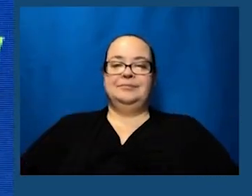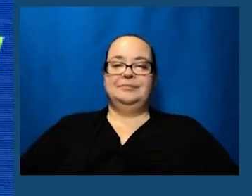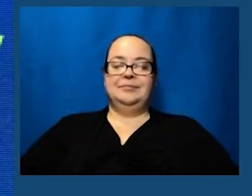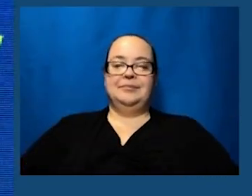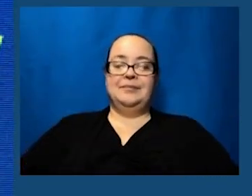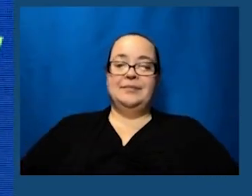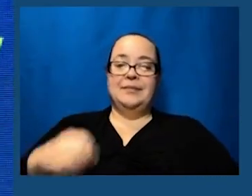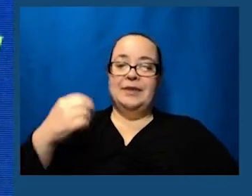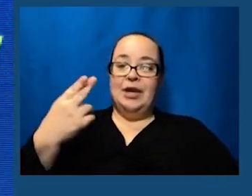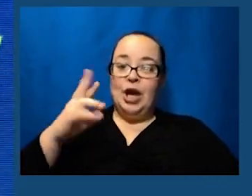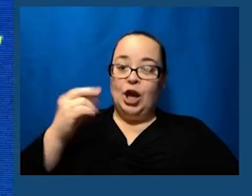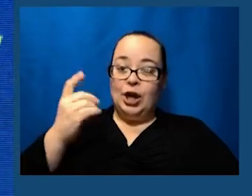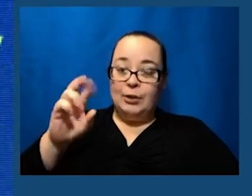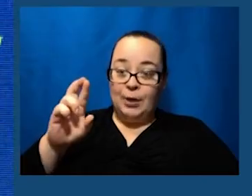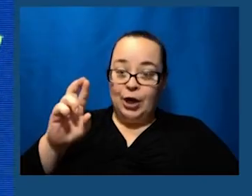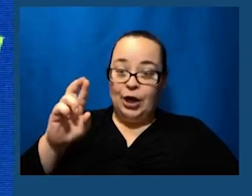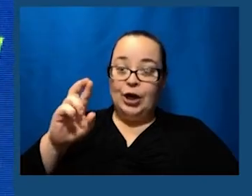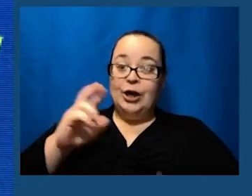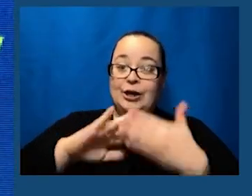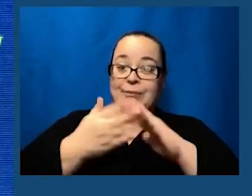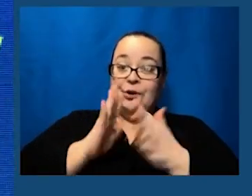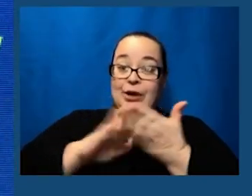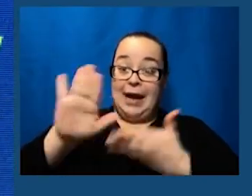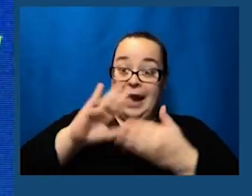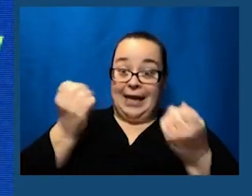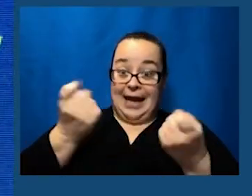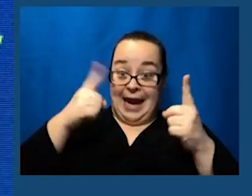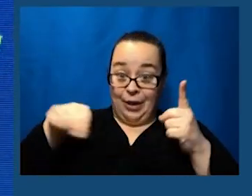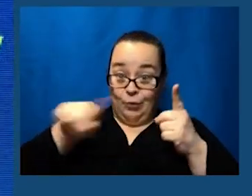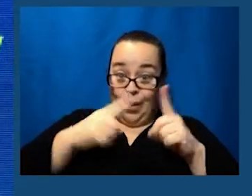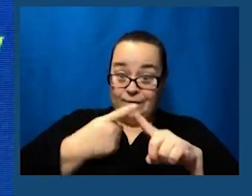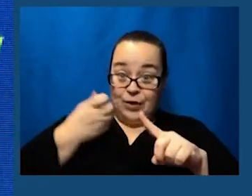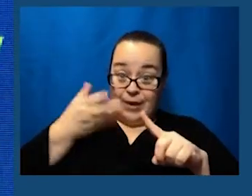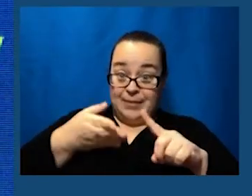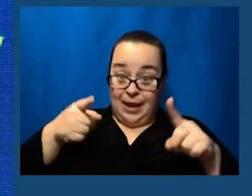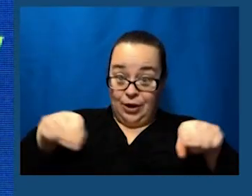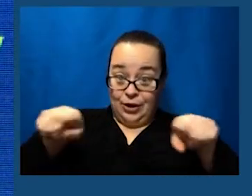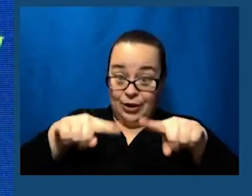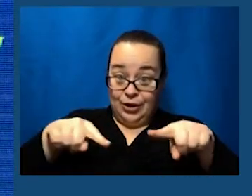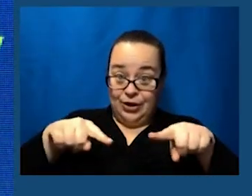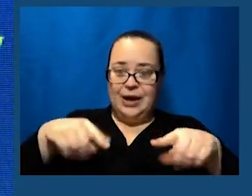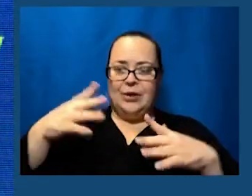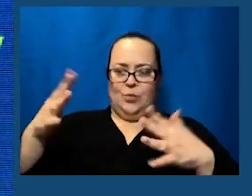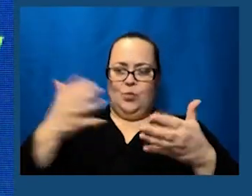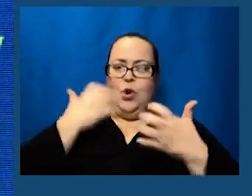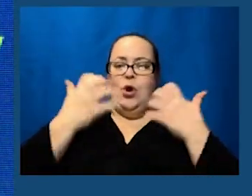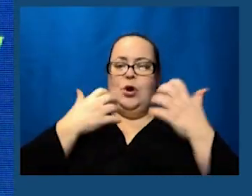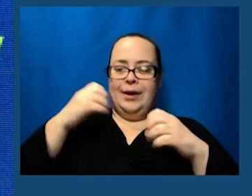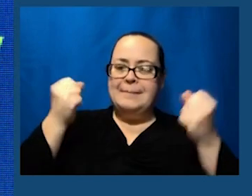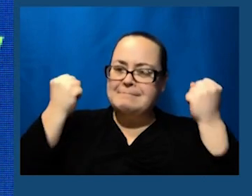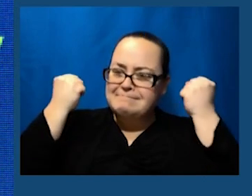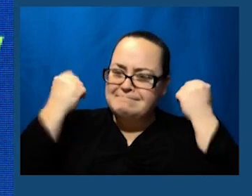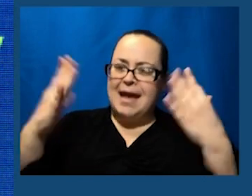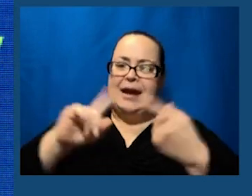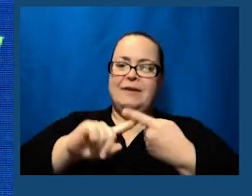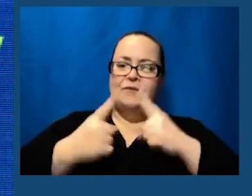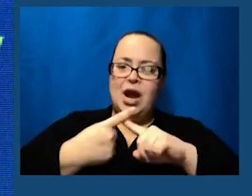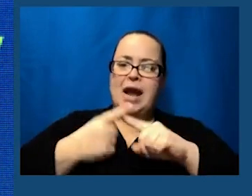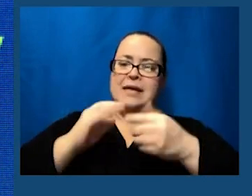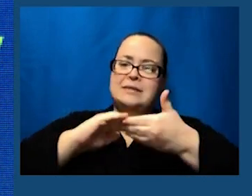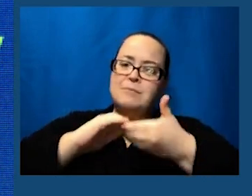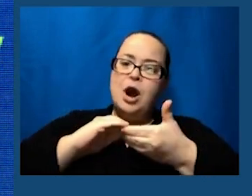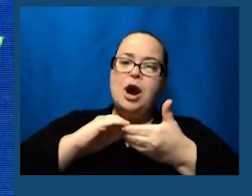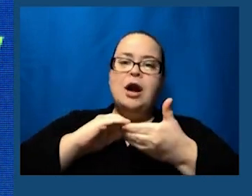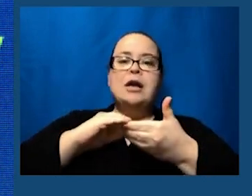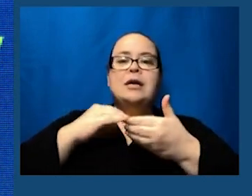Herkimer Community College. Anybody from Herkimer Community College here today? So many friends and partners, and I've been coming to the